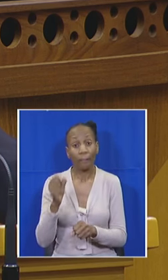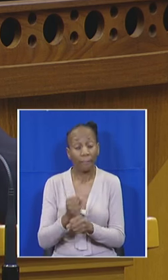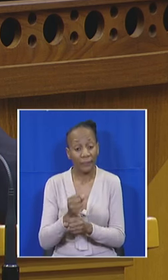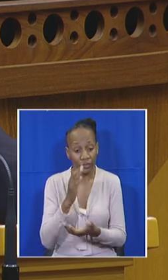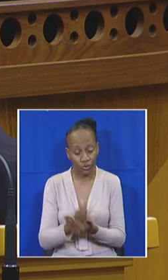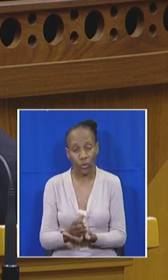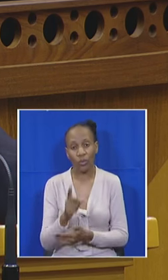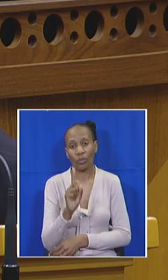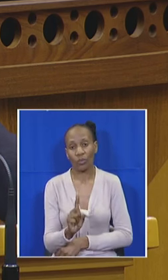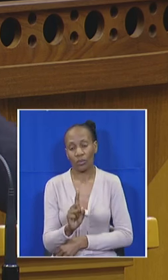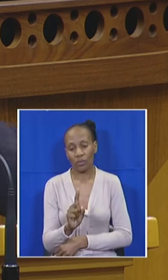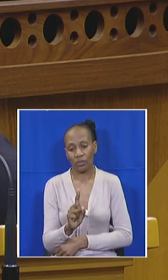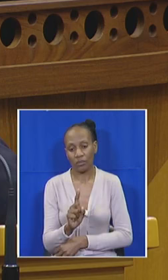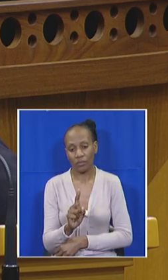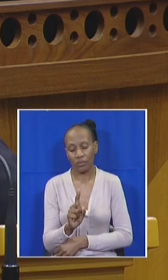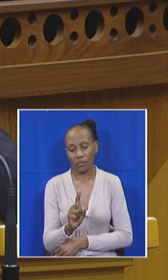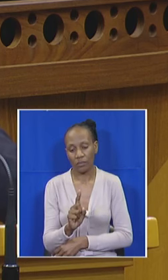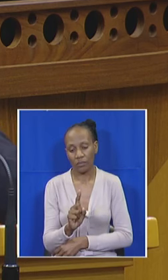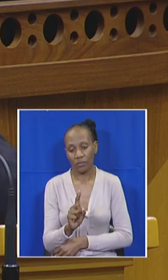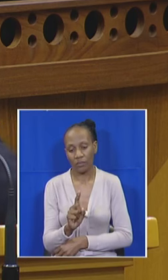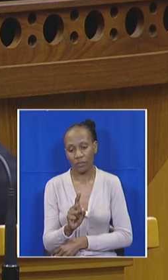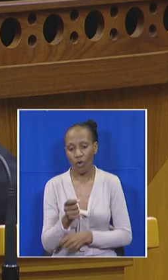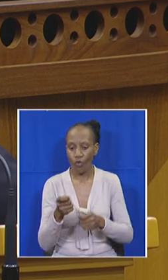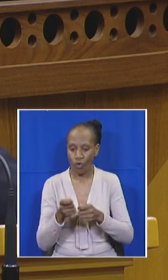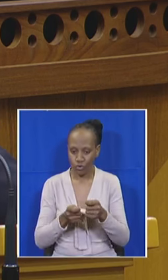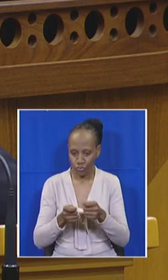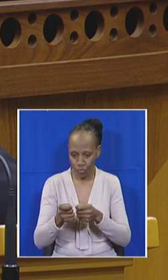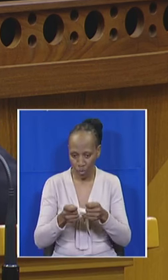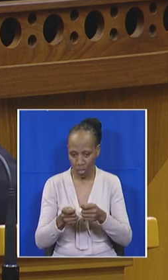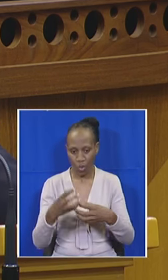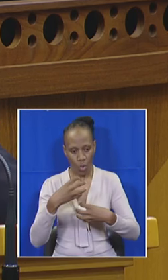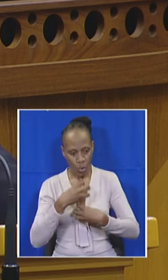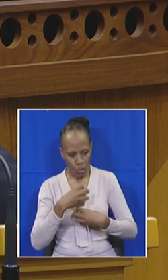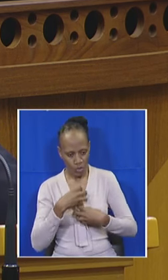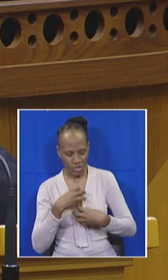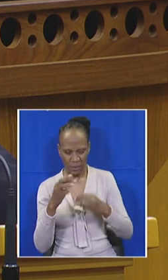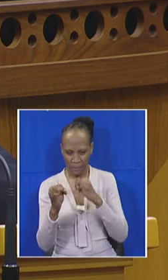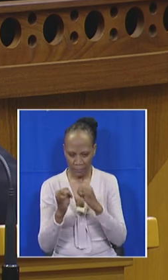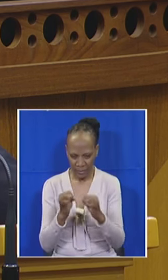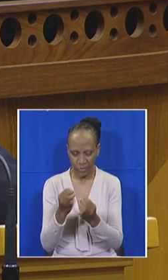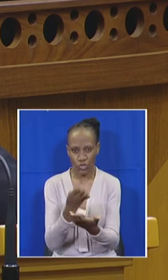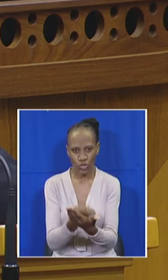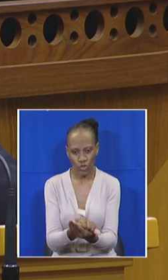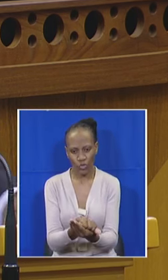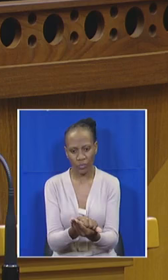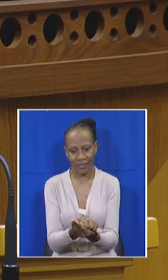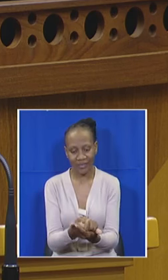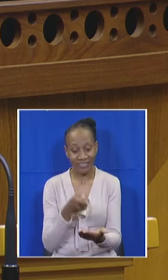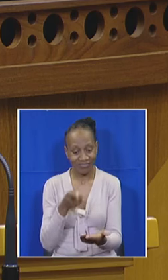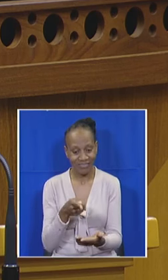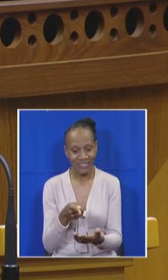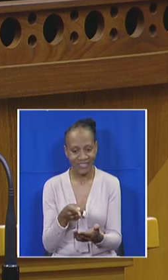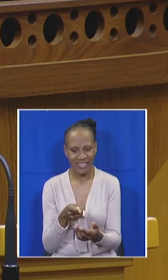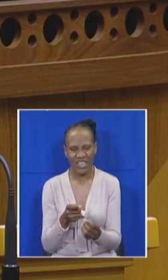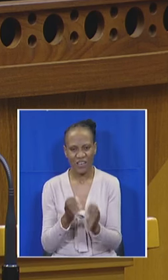ensure that the ownership, control, and management of the economy remains